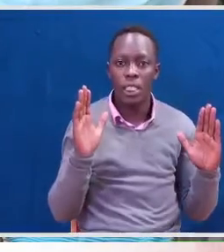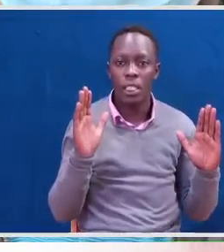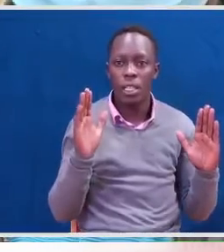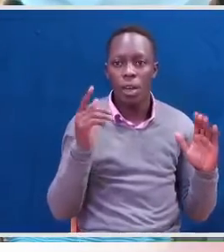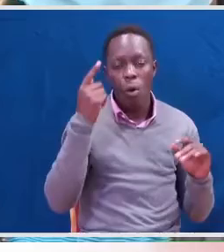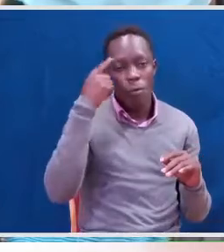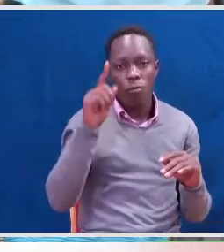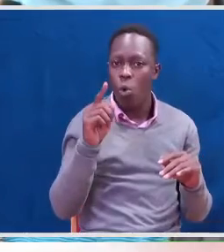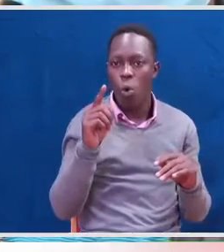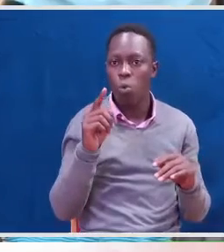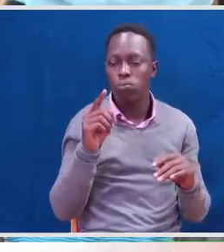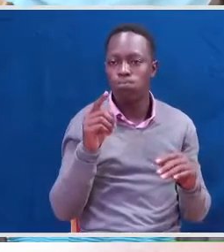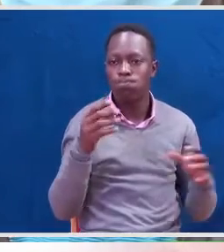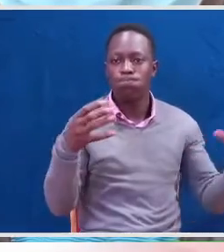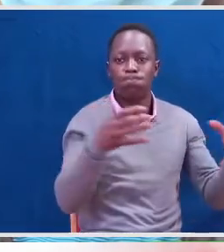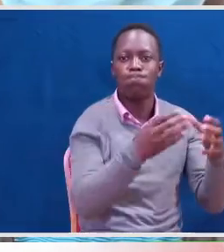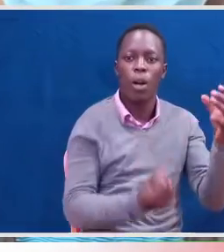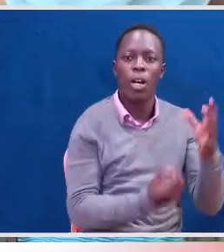coming up with an alliance, which